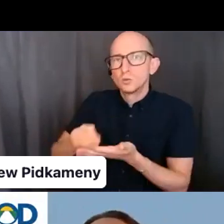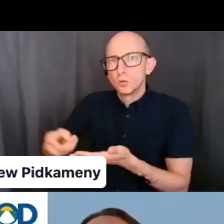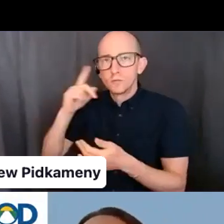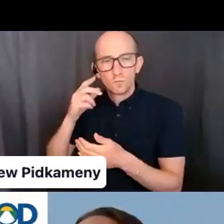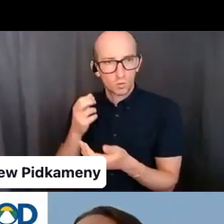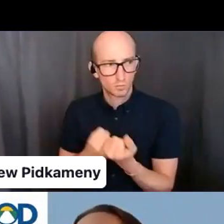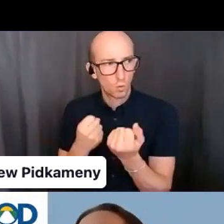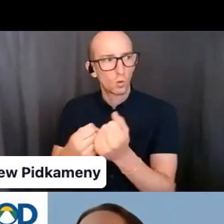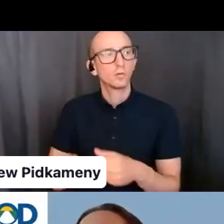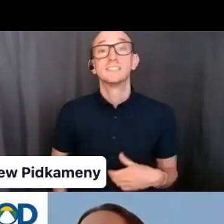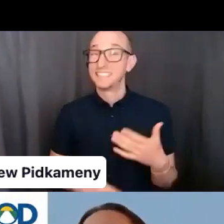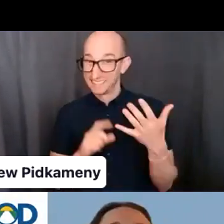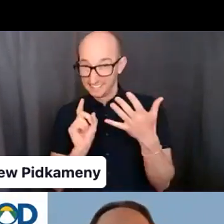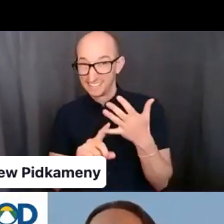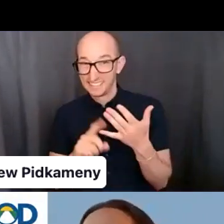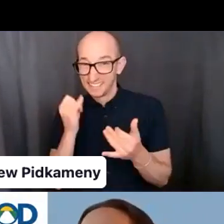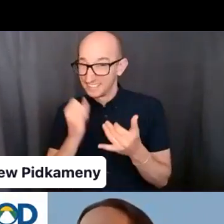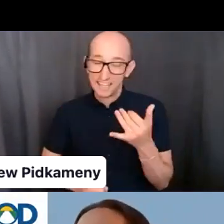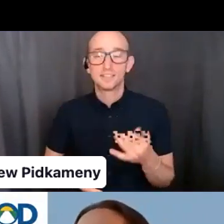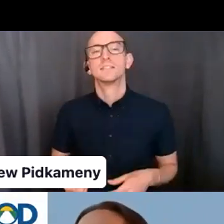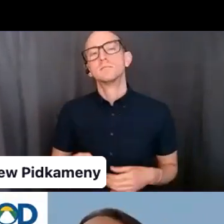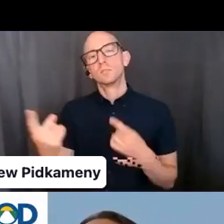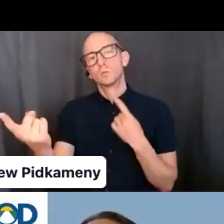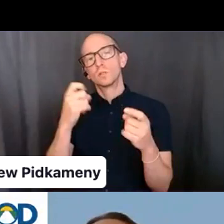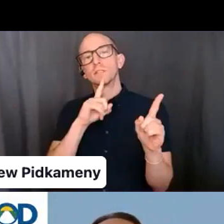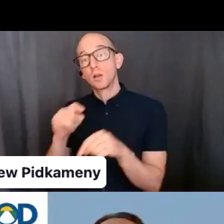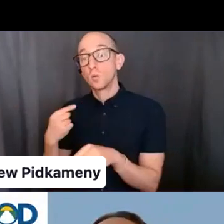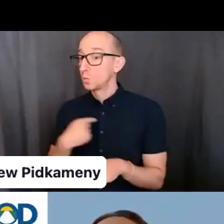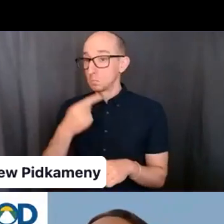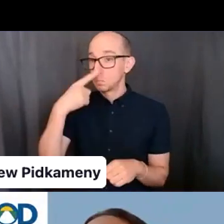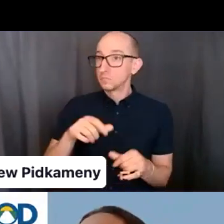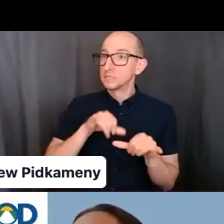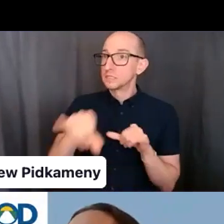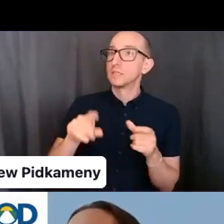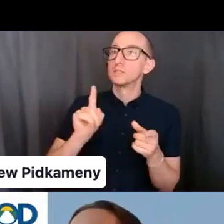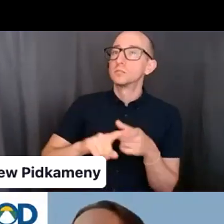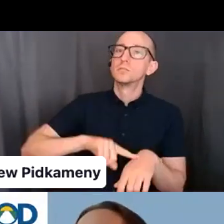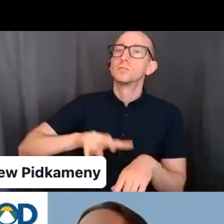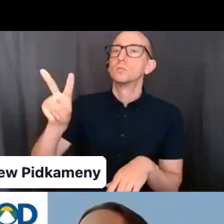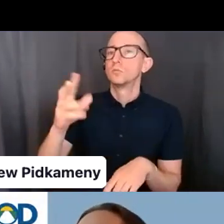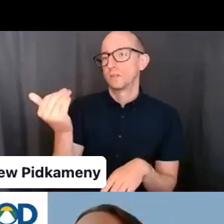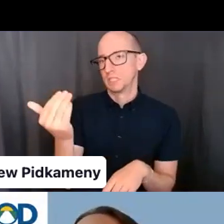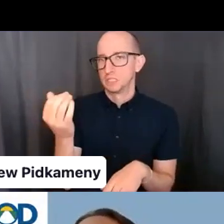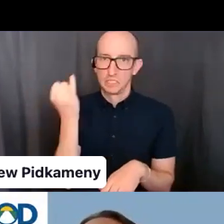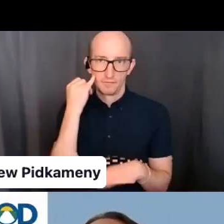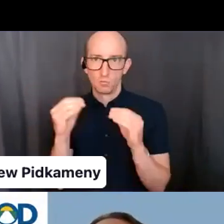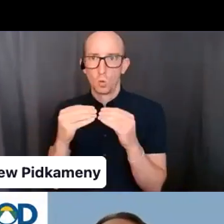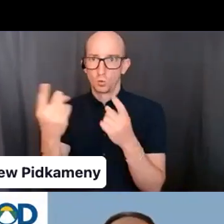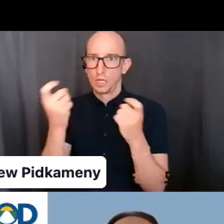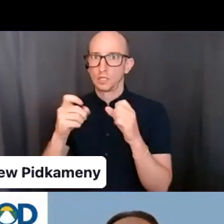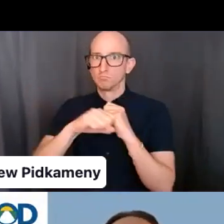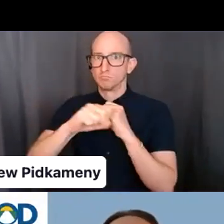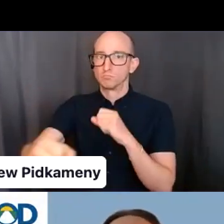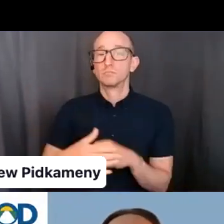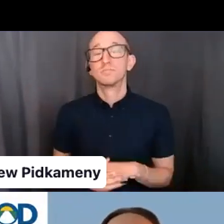on till 2:15 if there are a lot of questions. Generally, it works well to save your questions